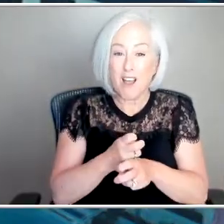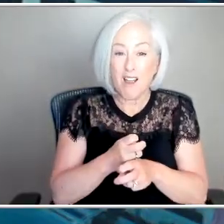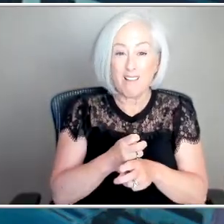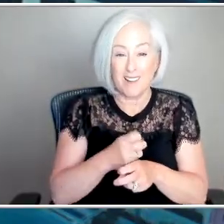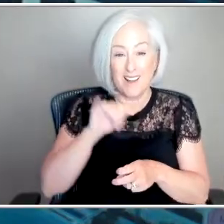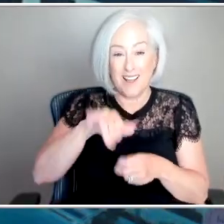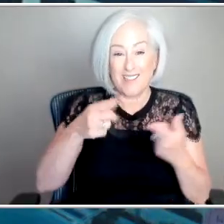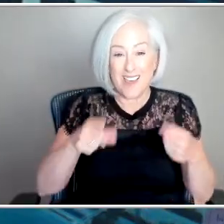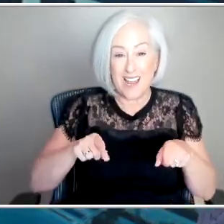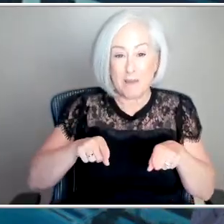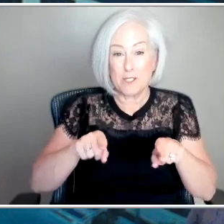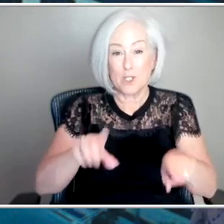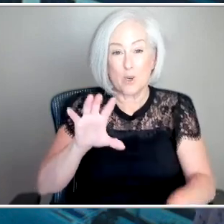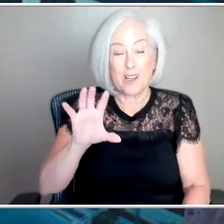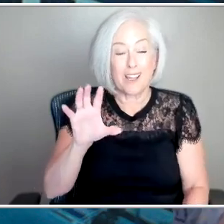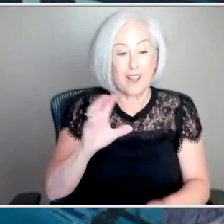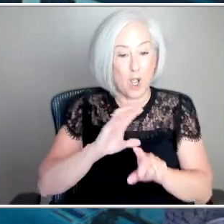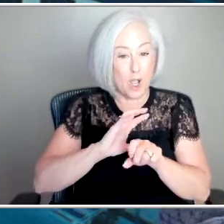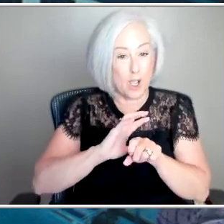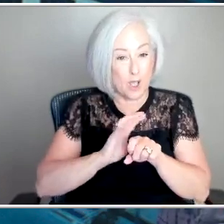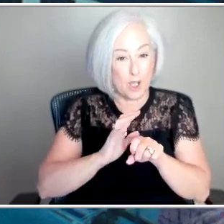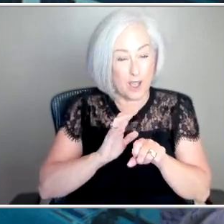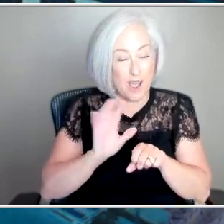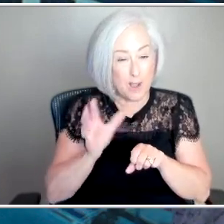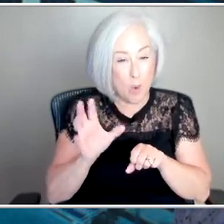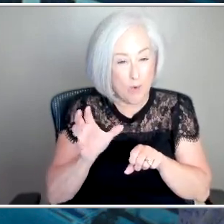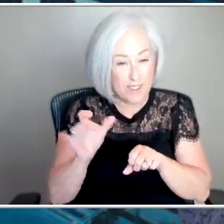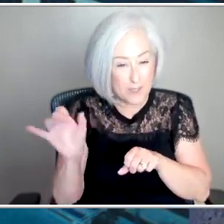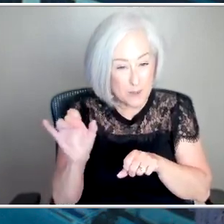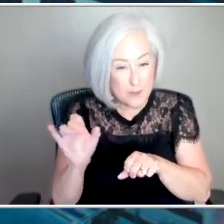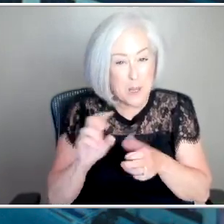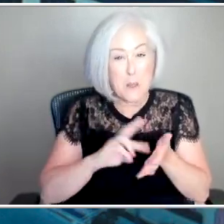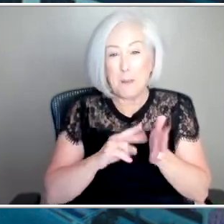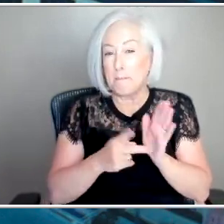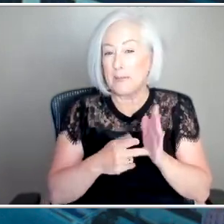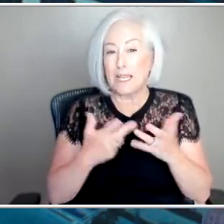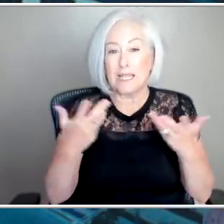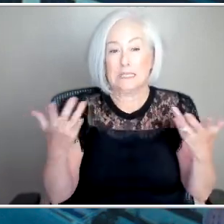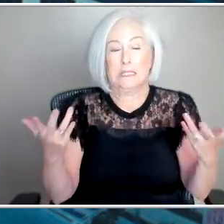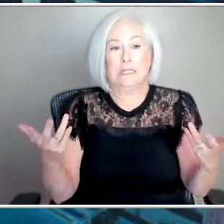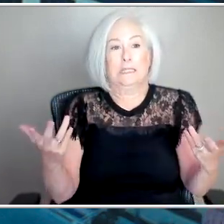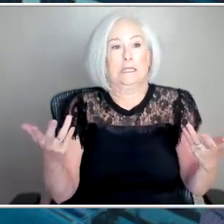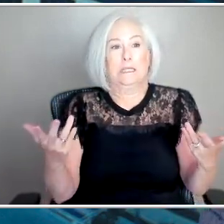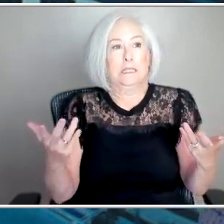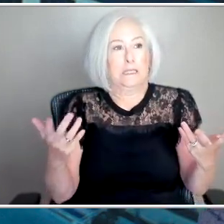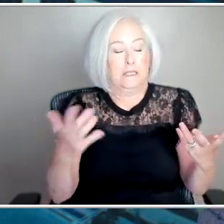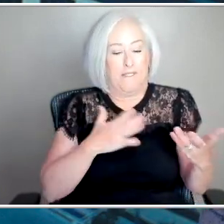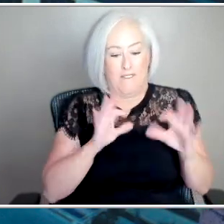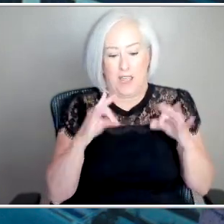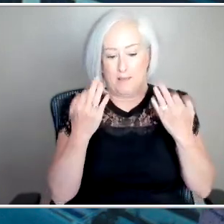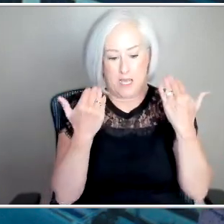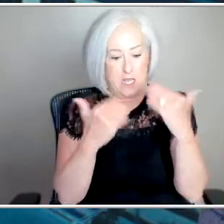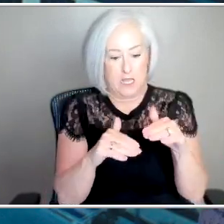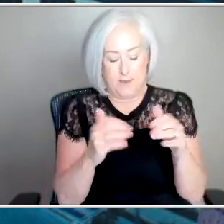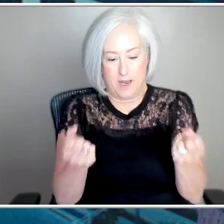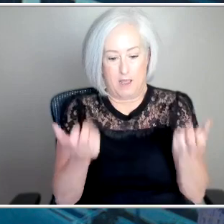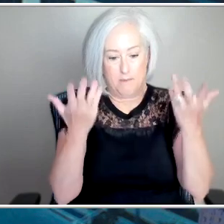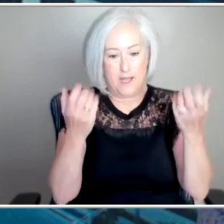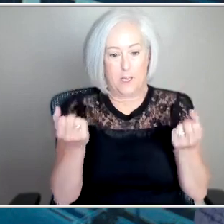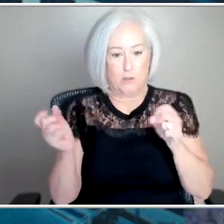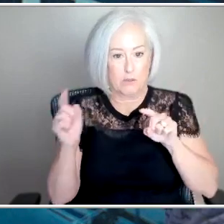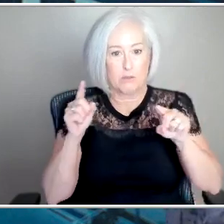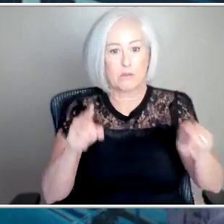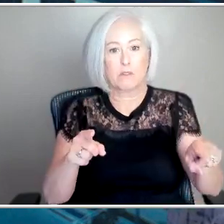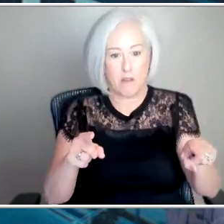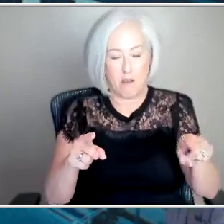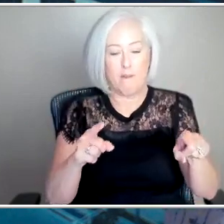family members couldn't be, they would come as they could, but they're limited on how many people you could have to visit. So, and